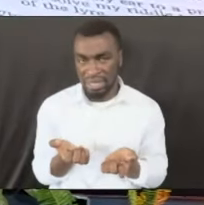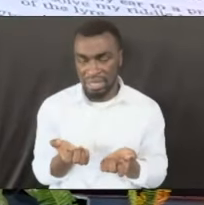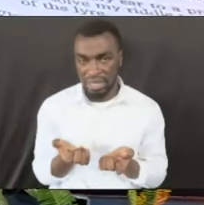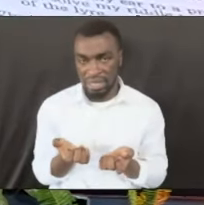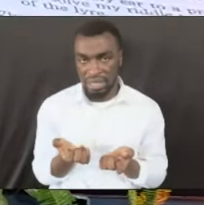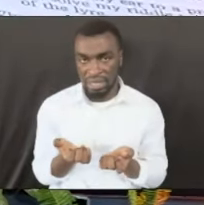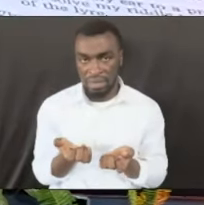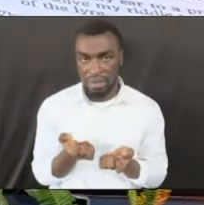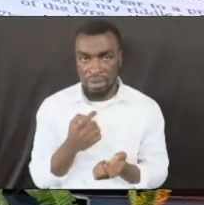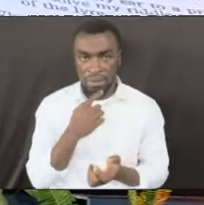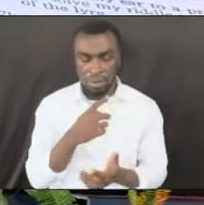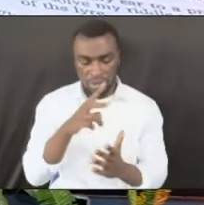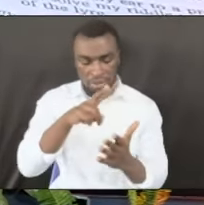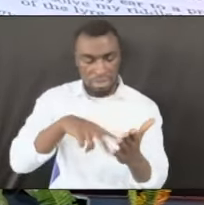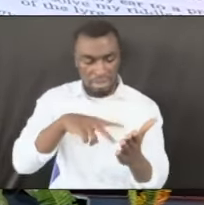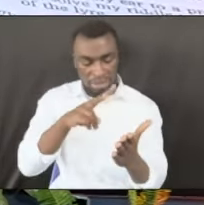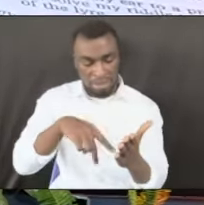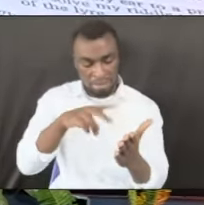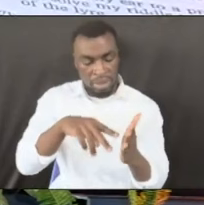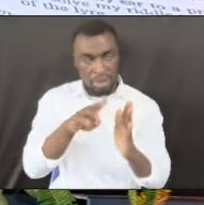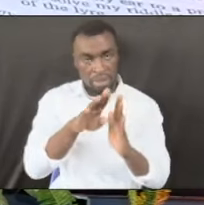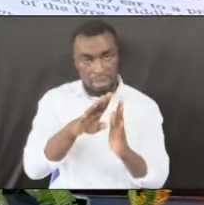I want to read the book